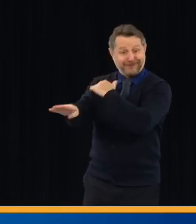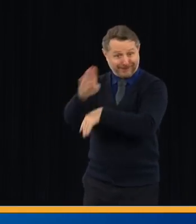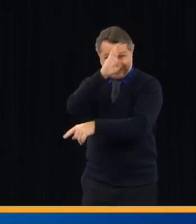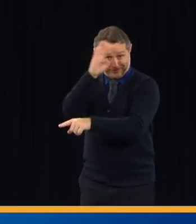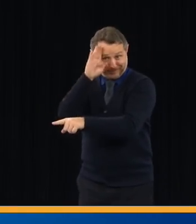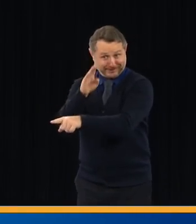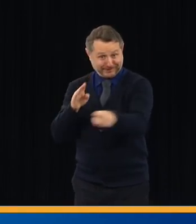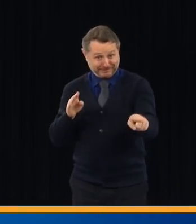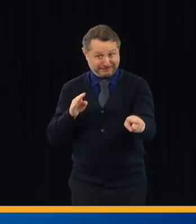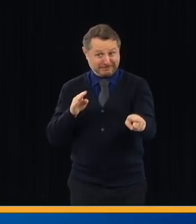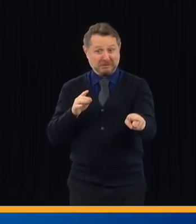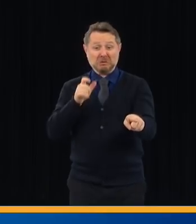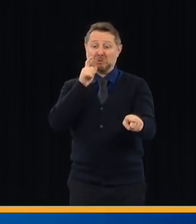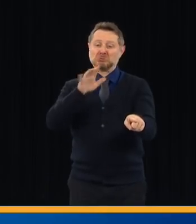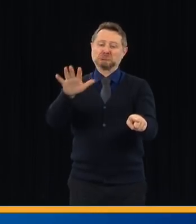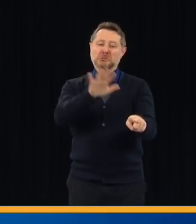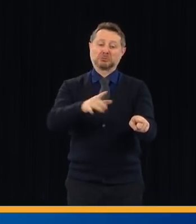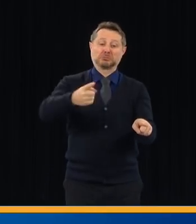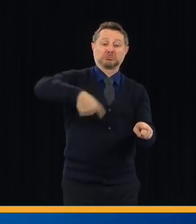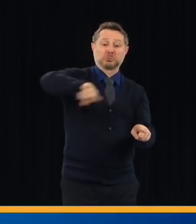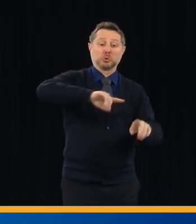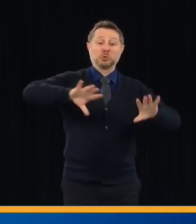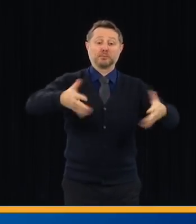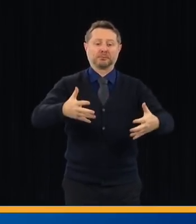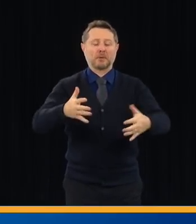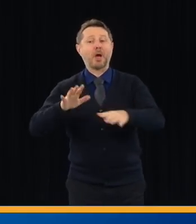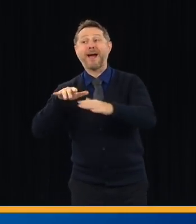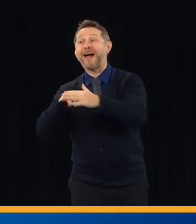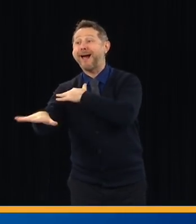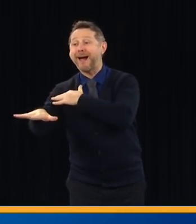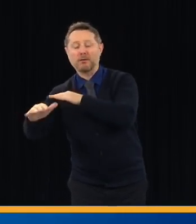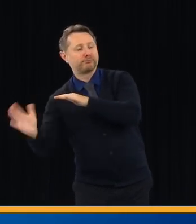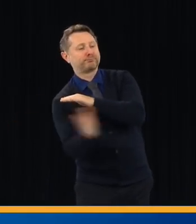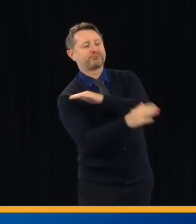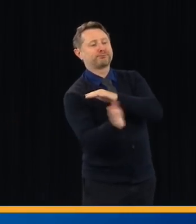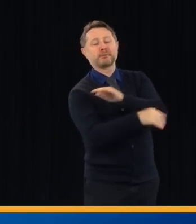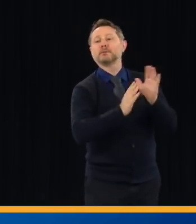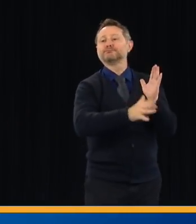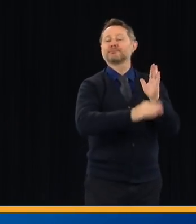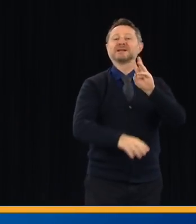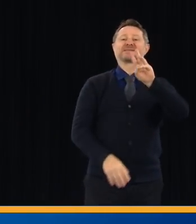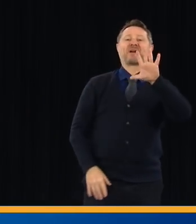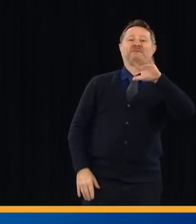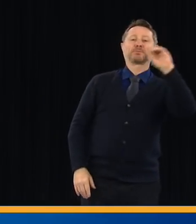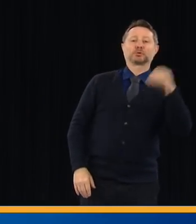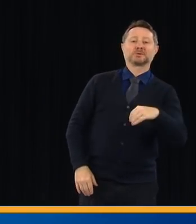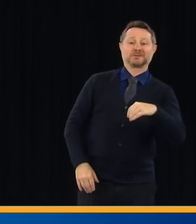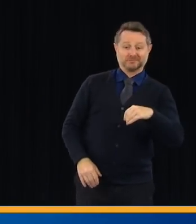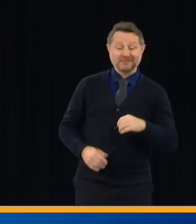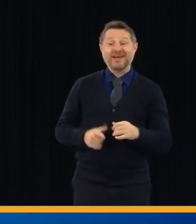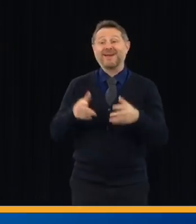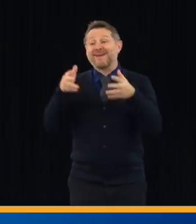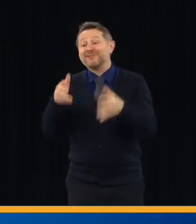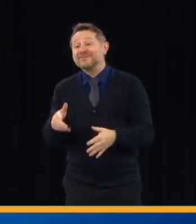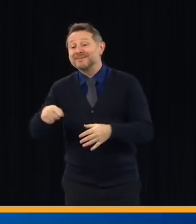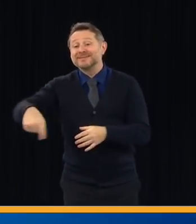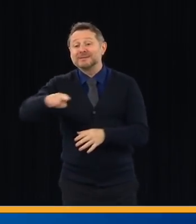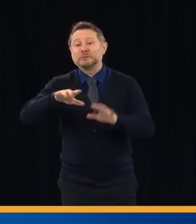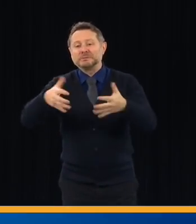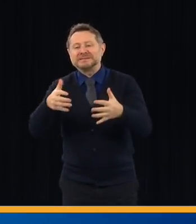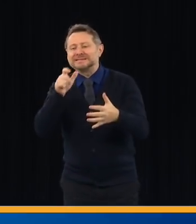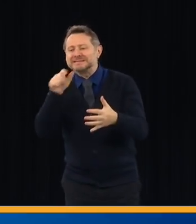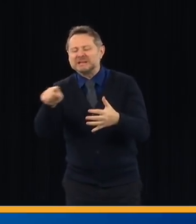2/3. 1/3 of that number has a serious condition which will require